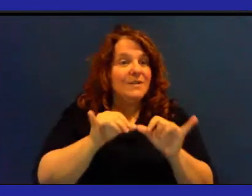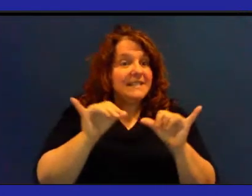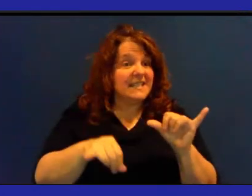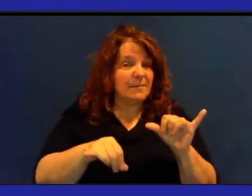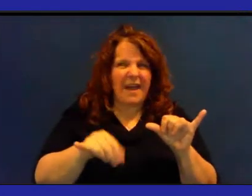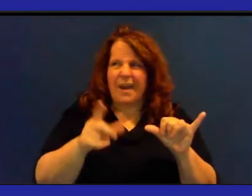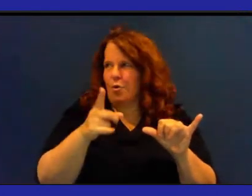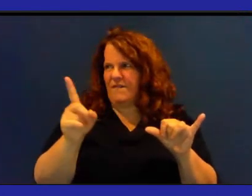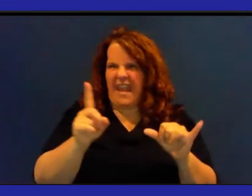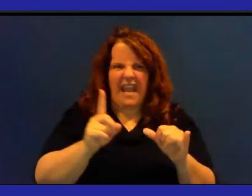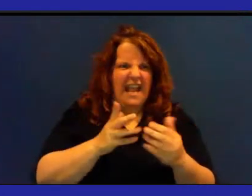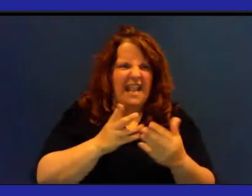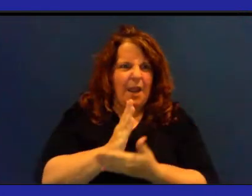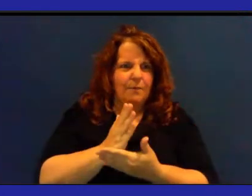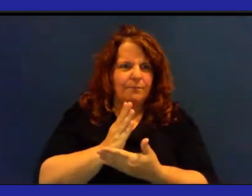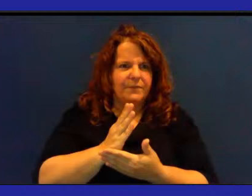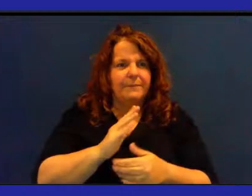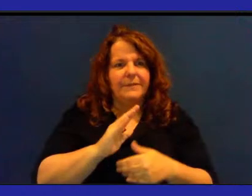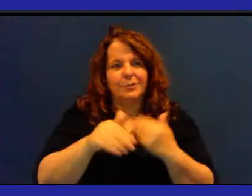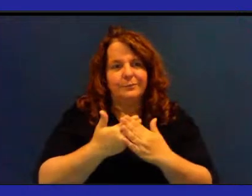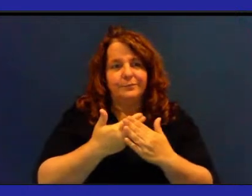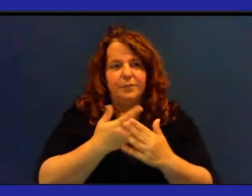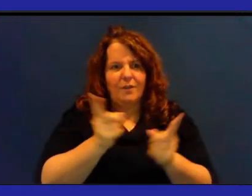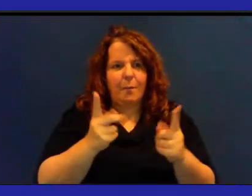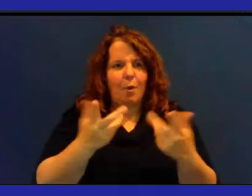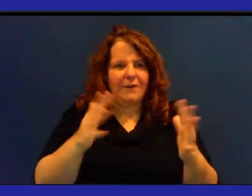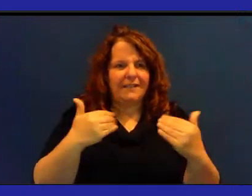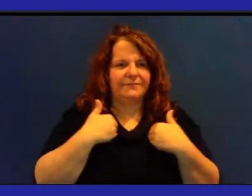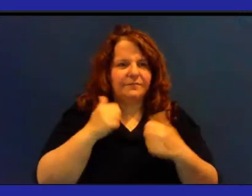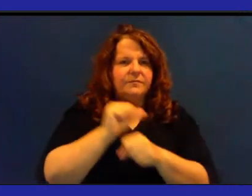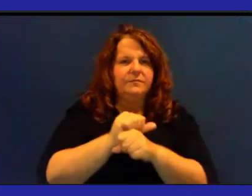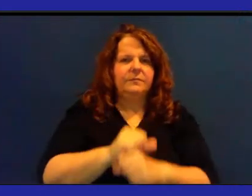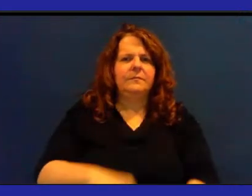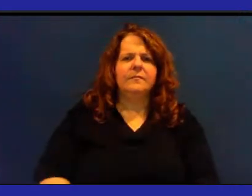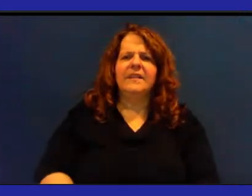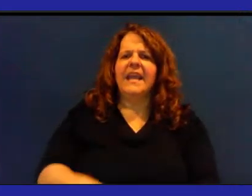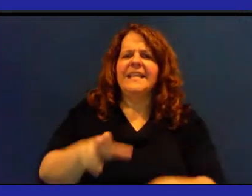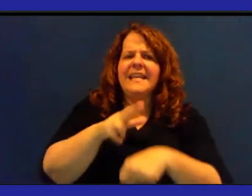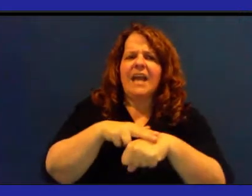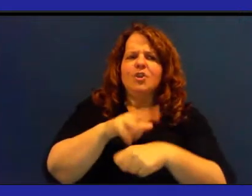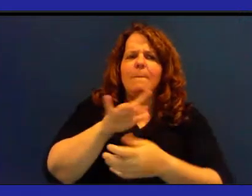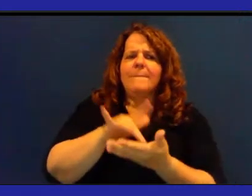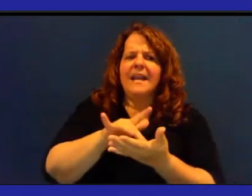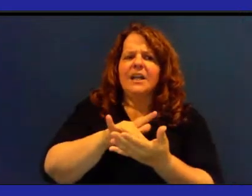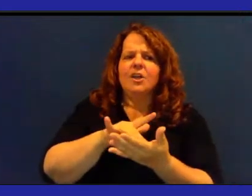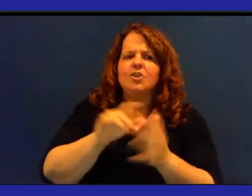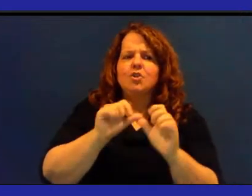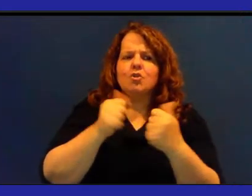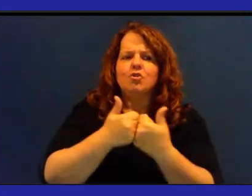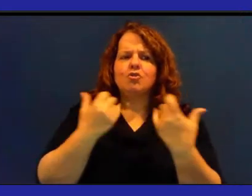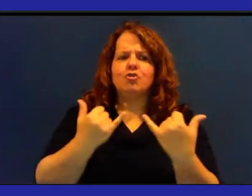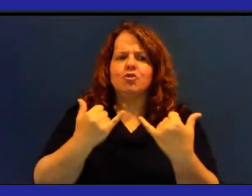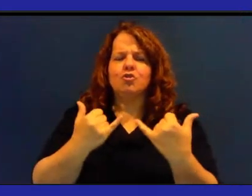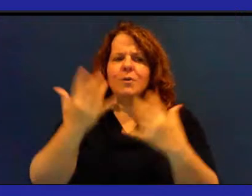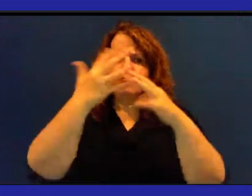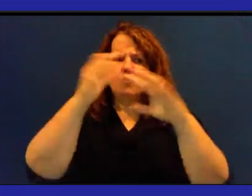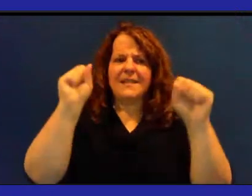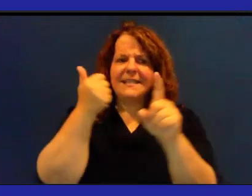course, because everybody has a job, but yeah. So the National Medical Association, the current president is actually